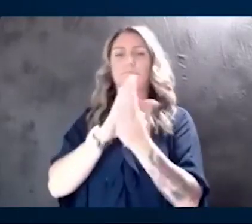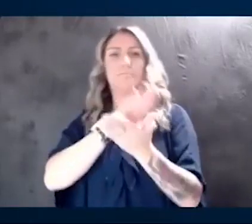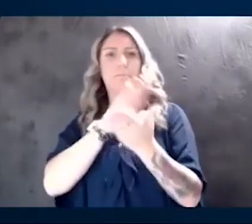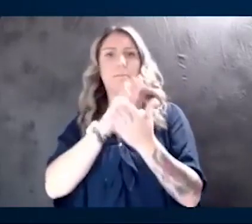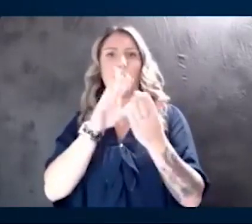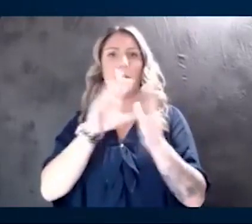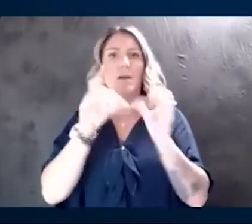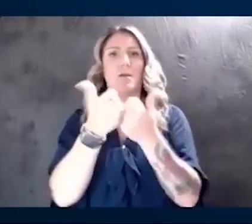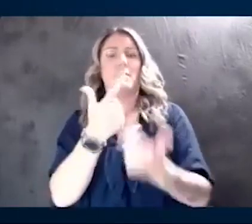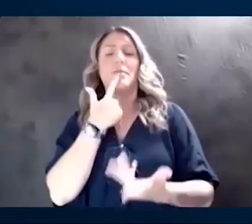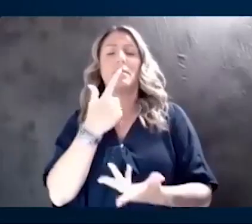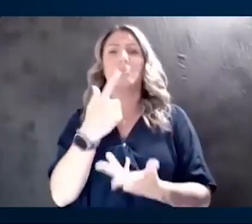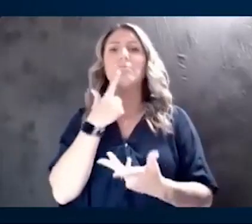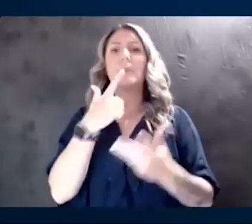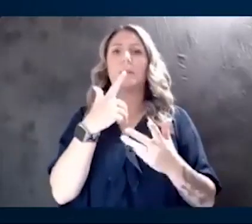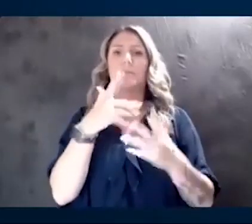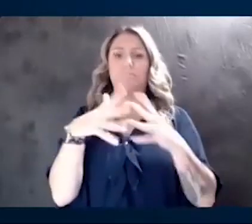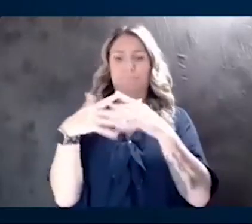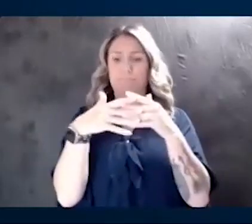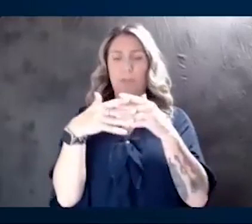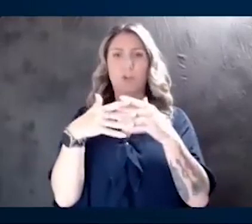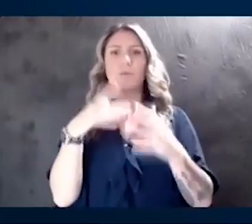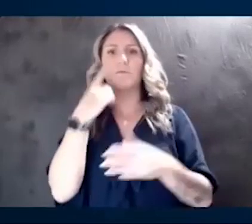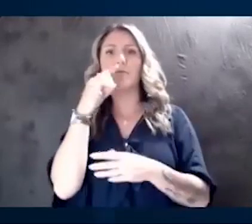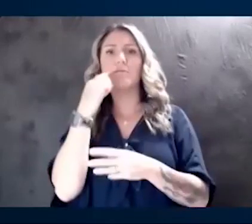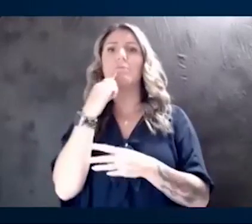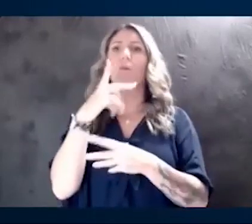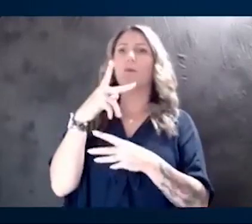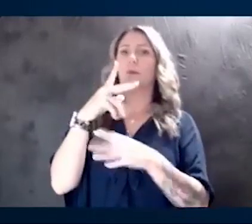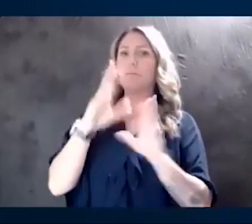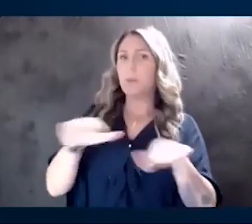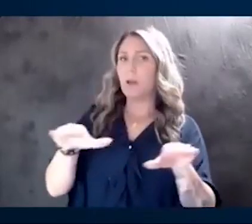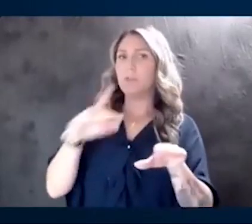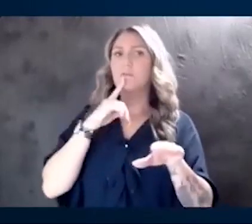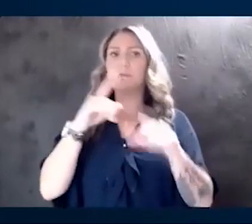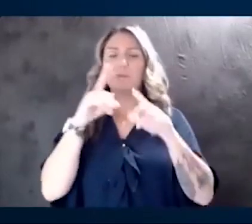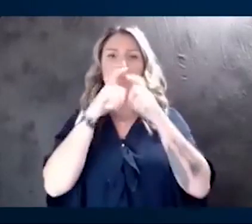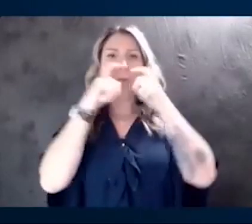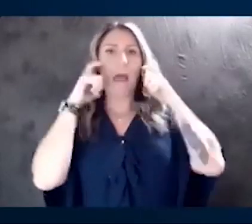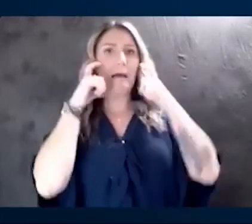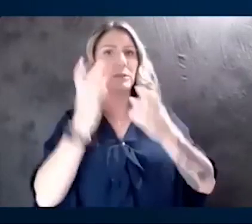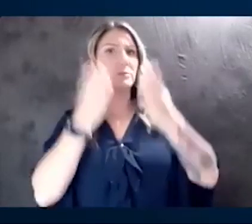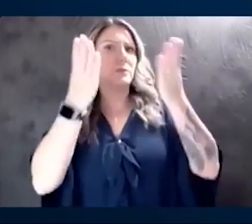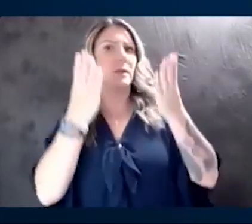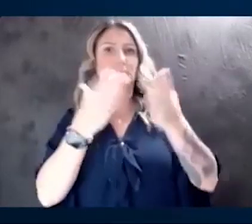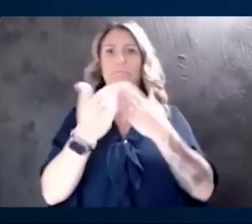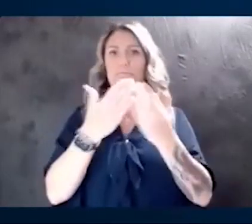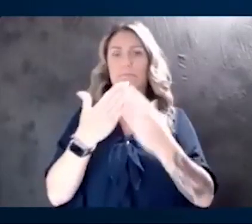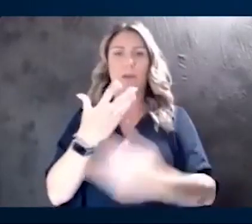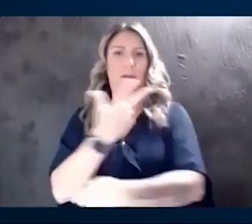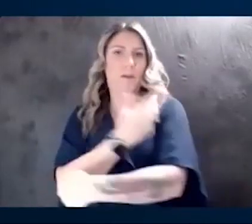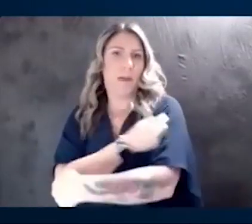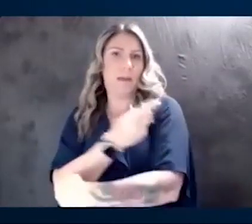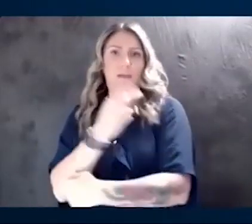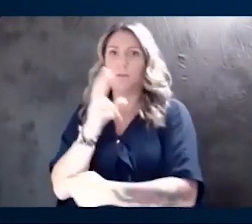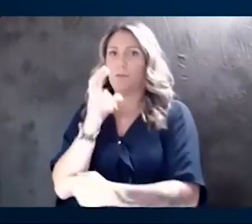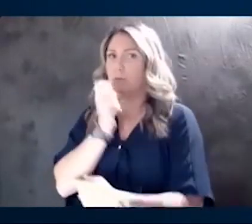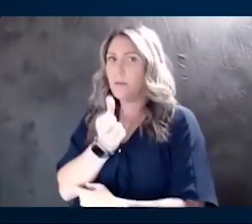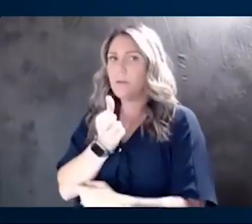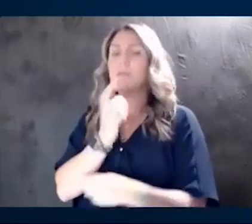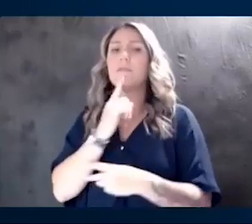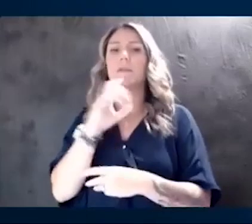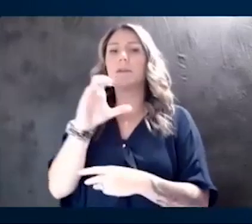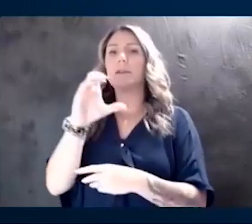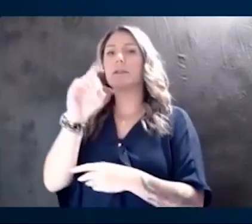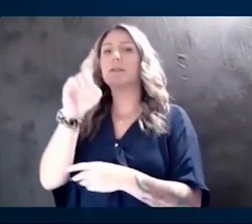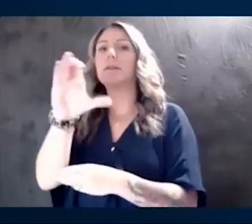children wear masks when going back to school. This just came out yesterday, and this is regardless of vaccination status. The CDC is not going that